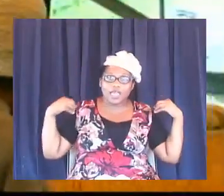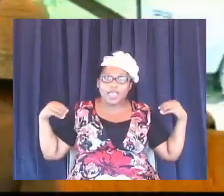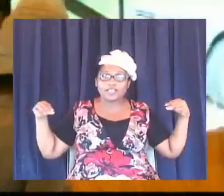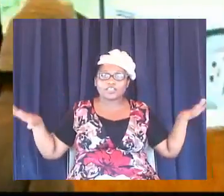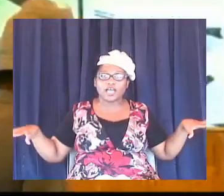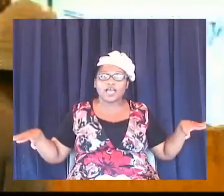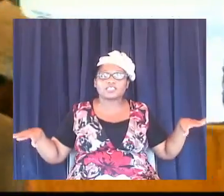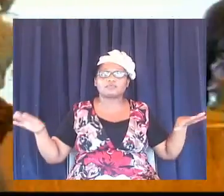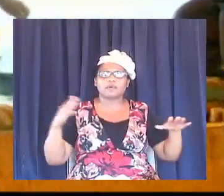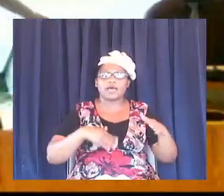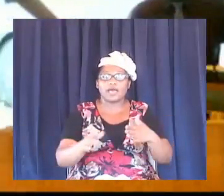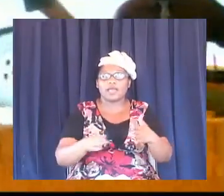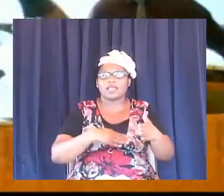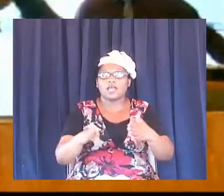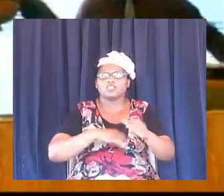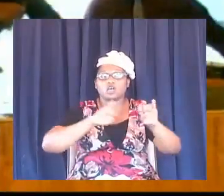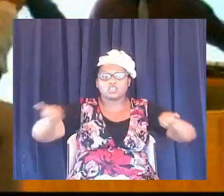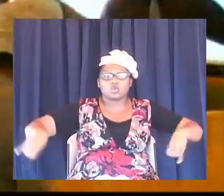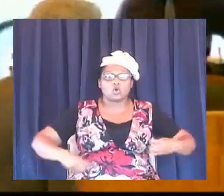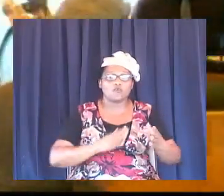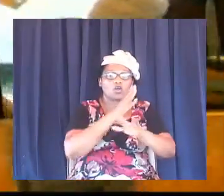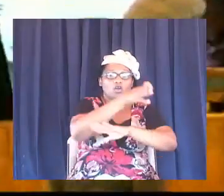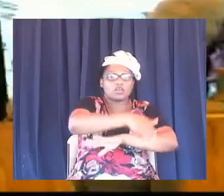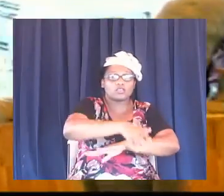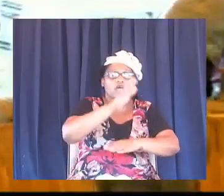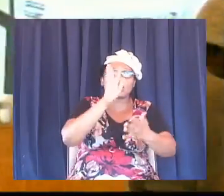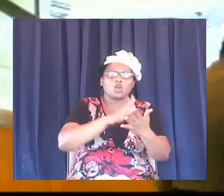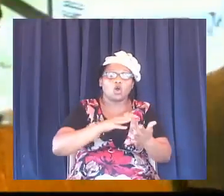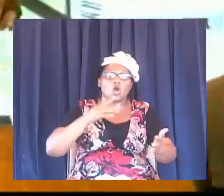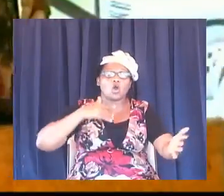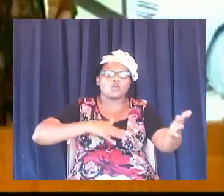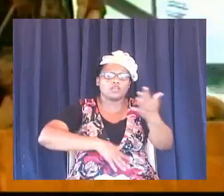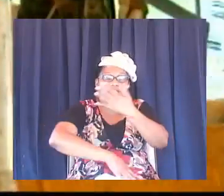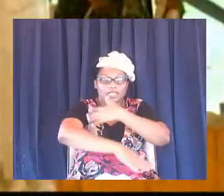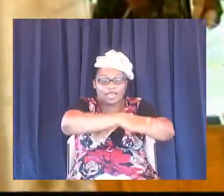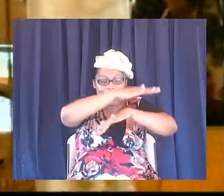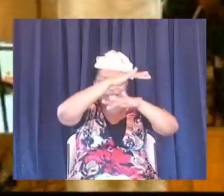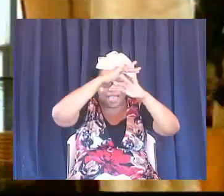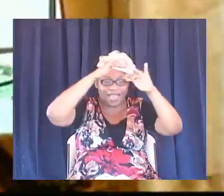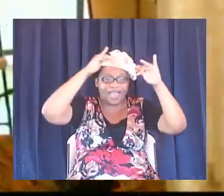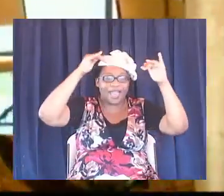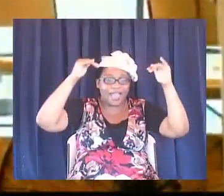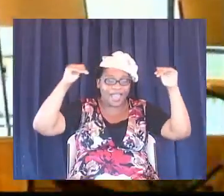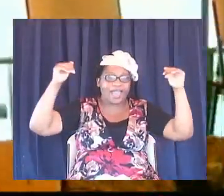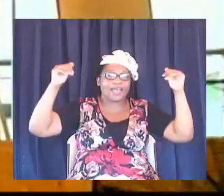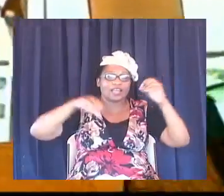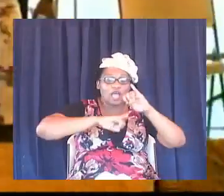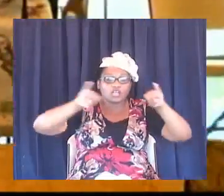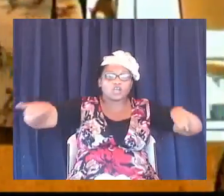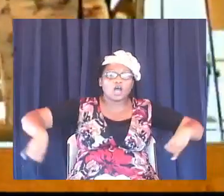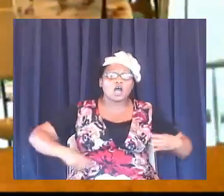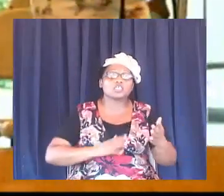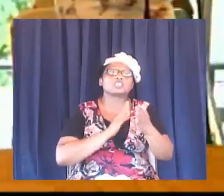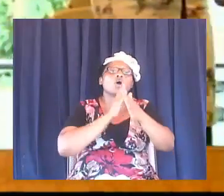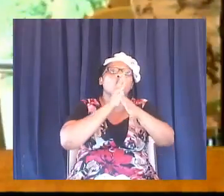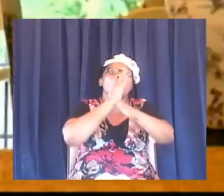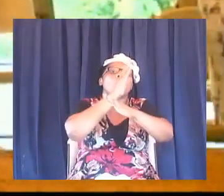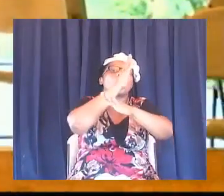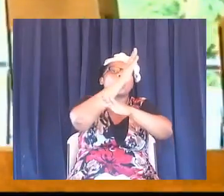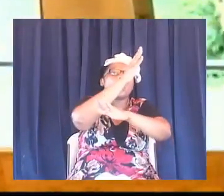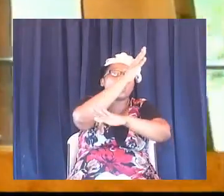happy angels band. Just over in the glory land,